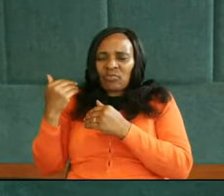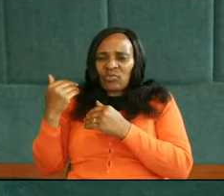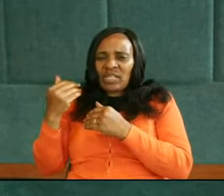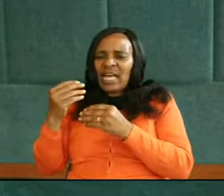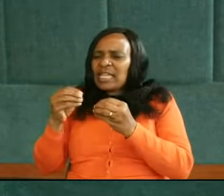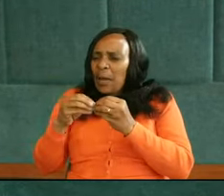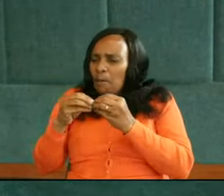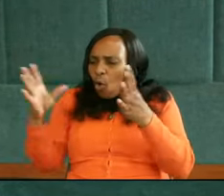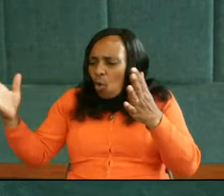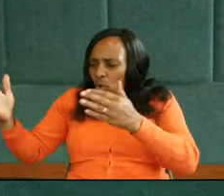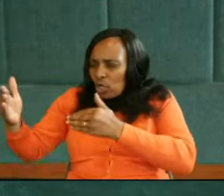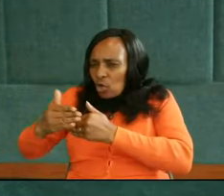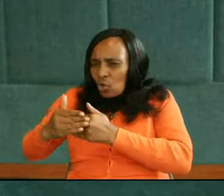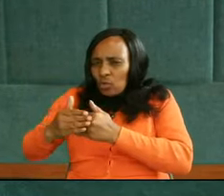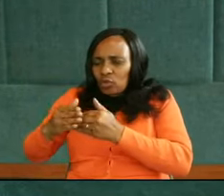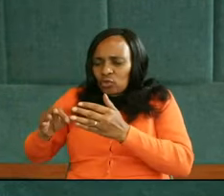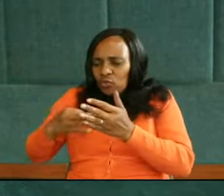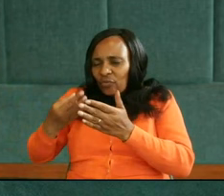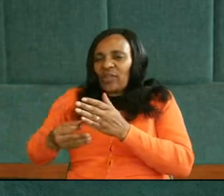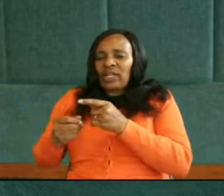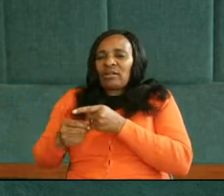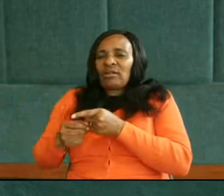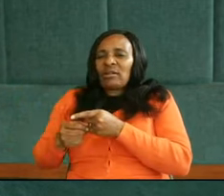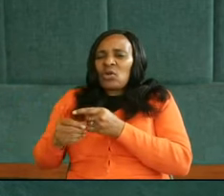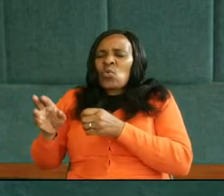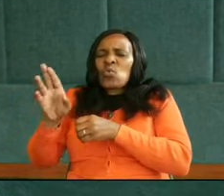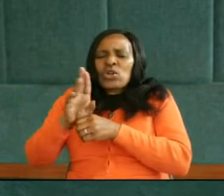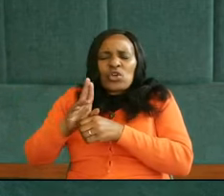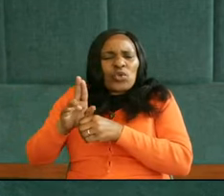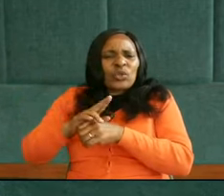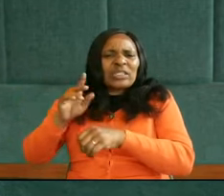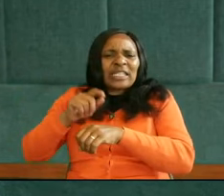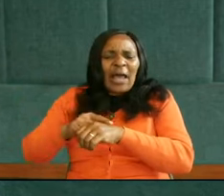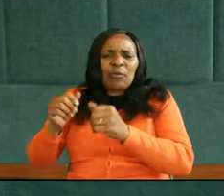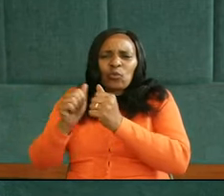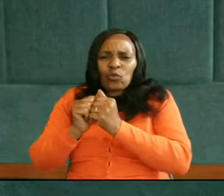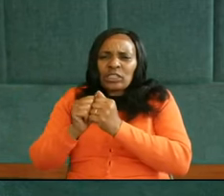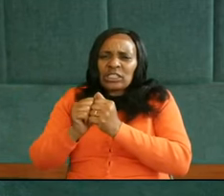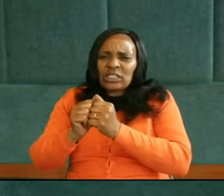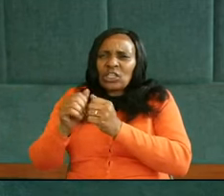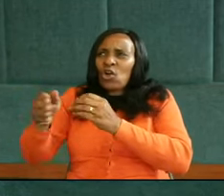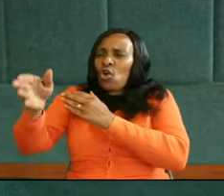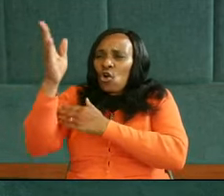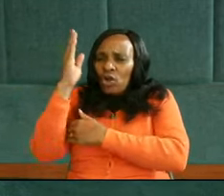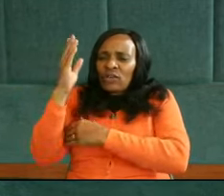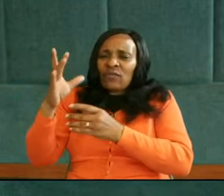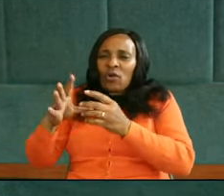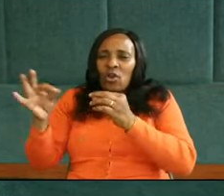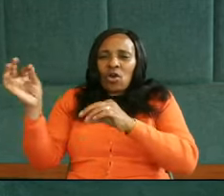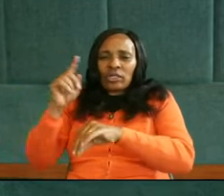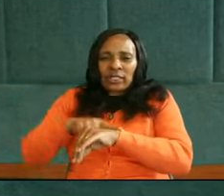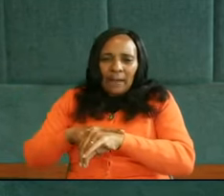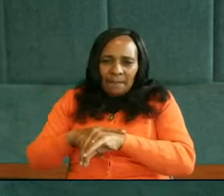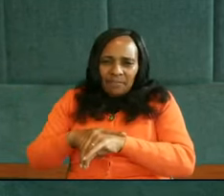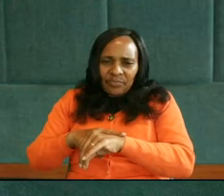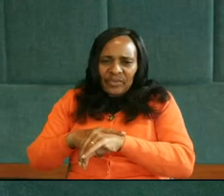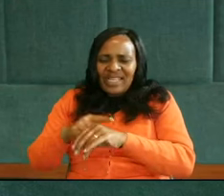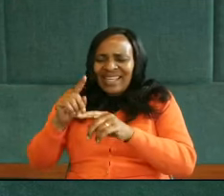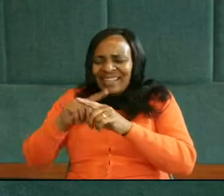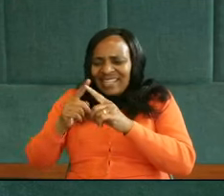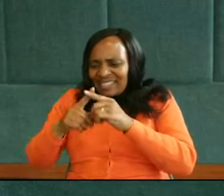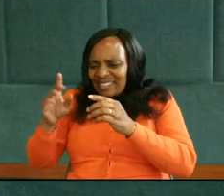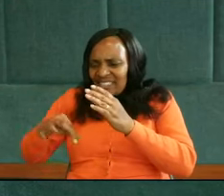the more we are closer to failure, after failure, we spend time with God for longer. So even the failures